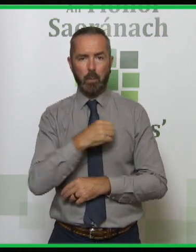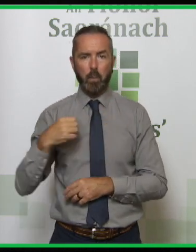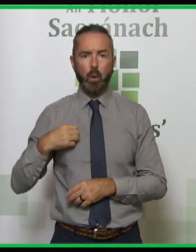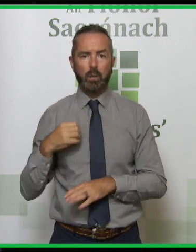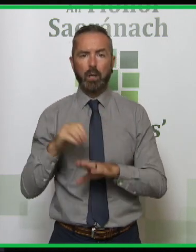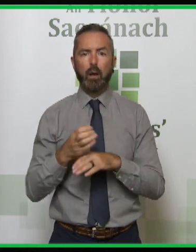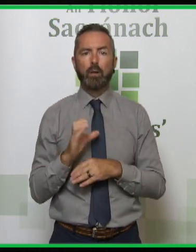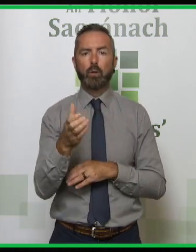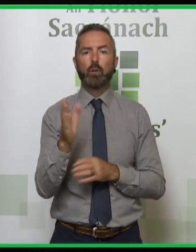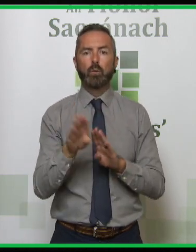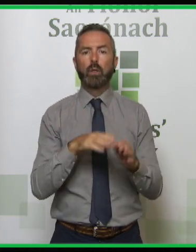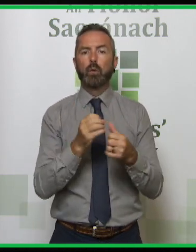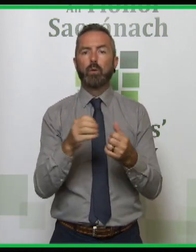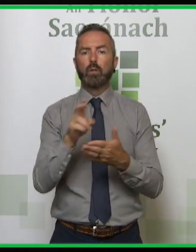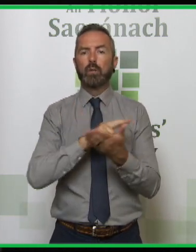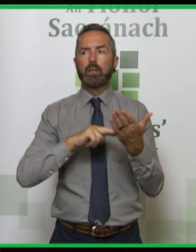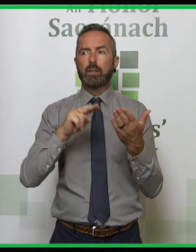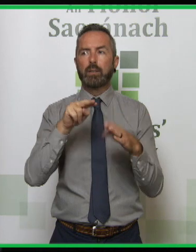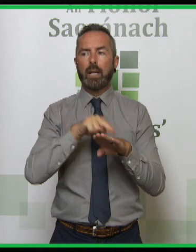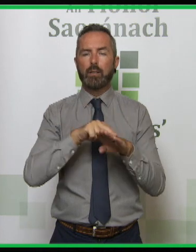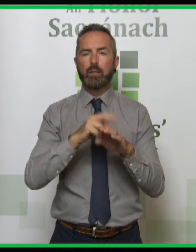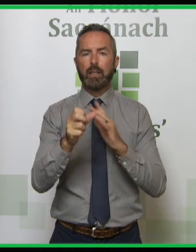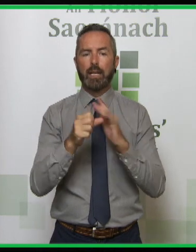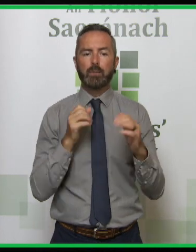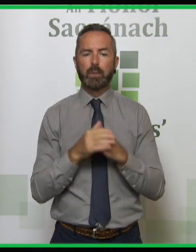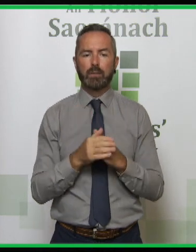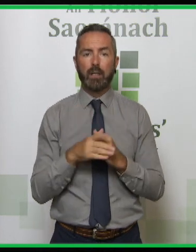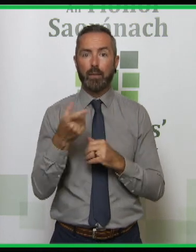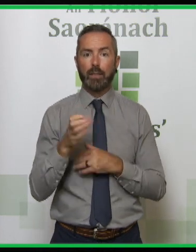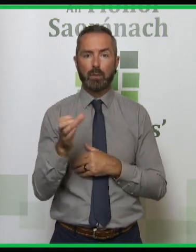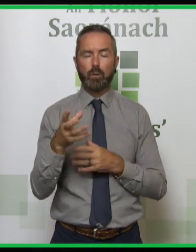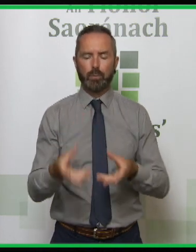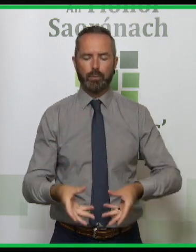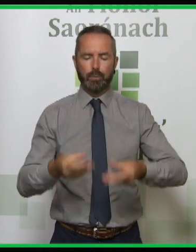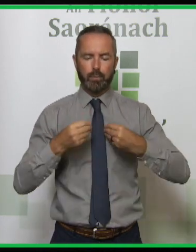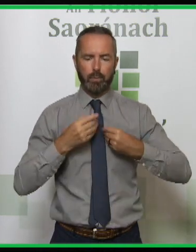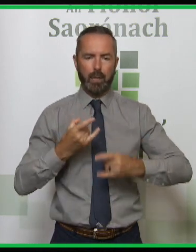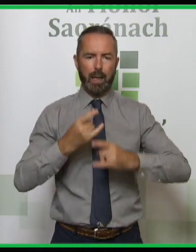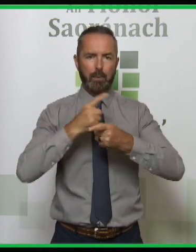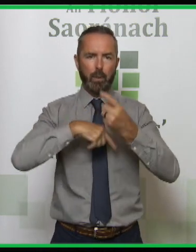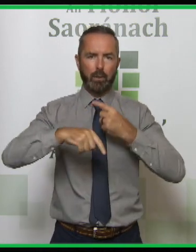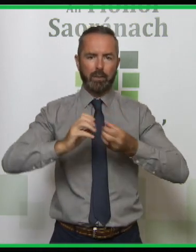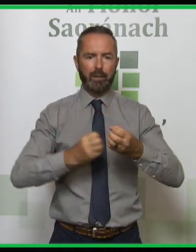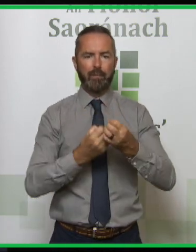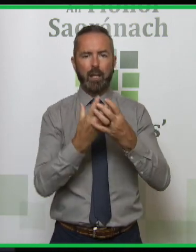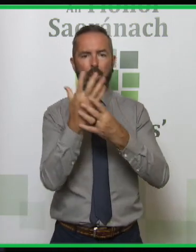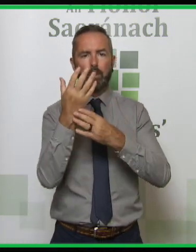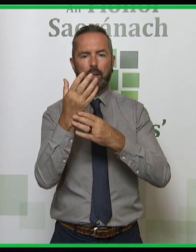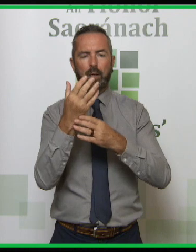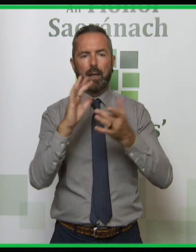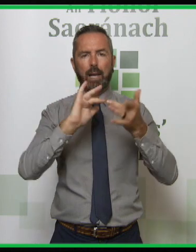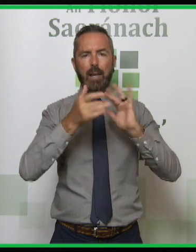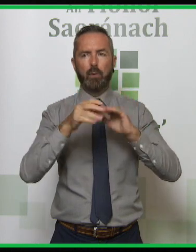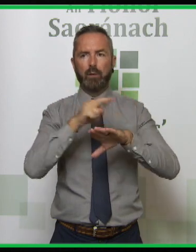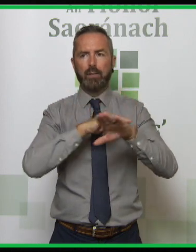other national experts. This course really endowed us with the opportunity to form a network of national and international